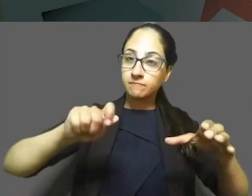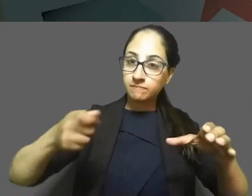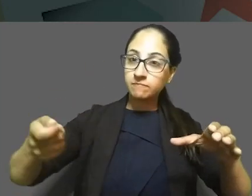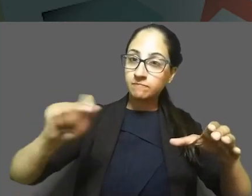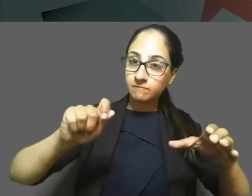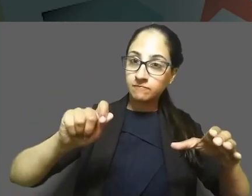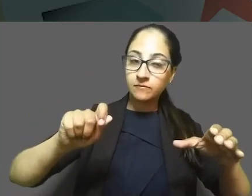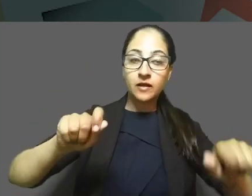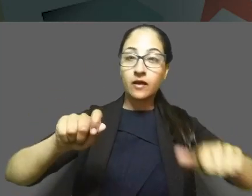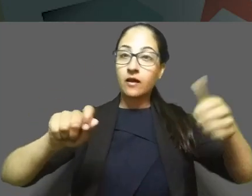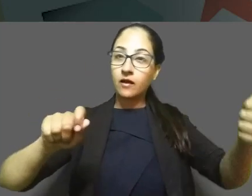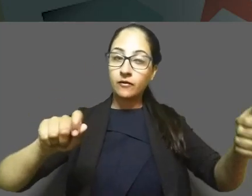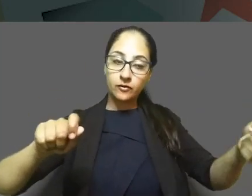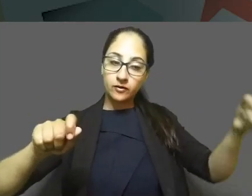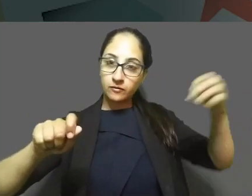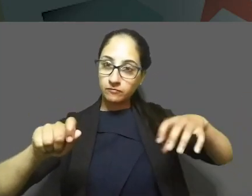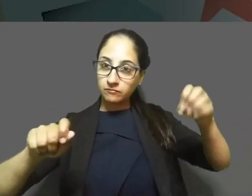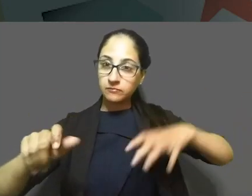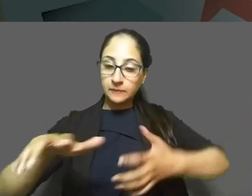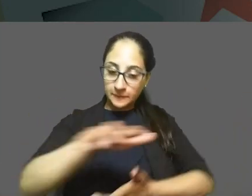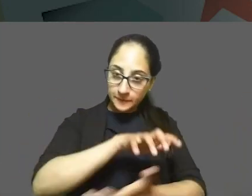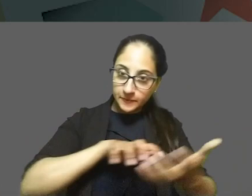together.